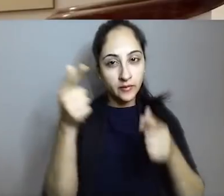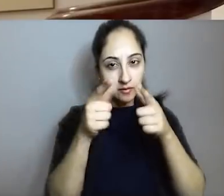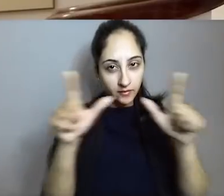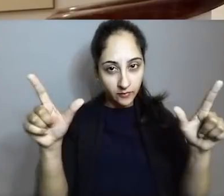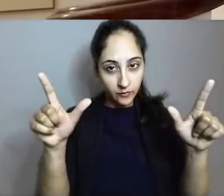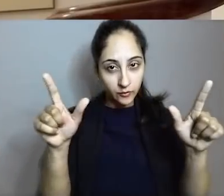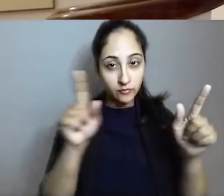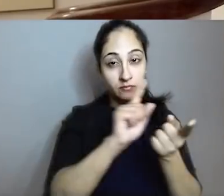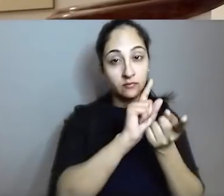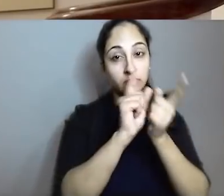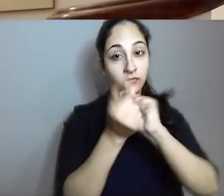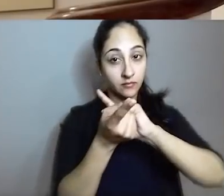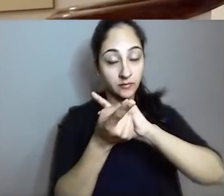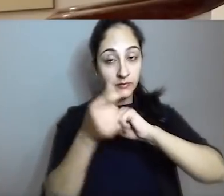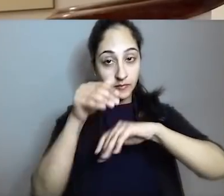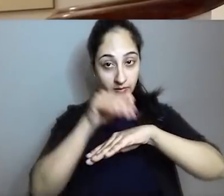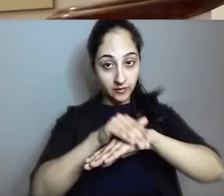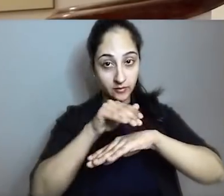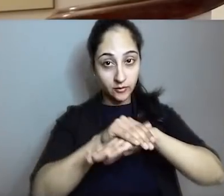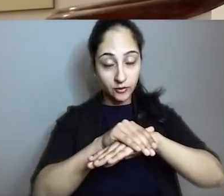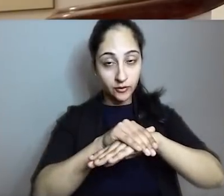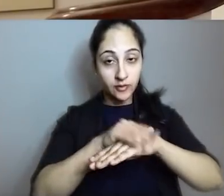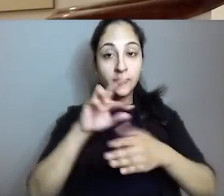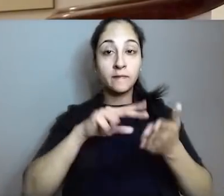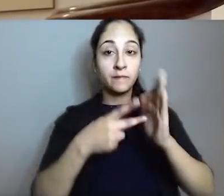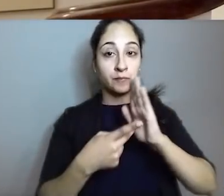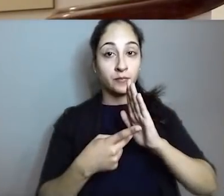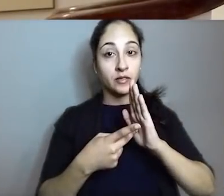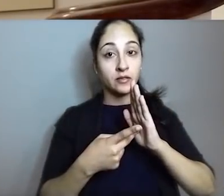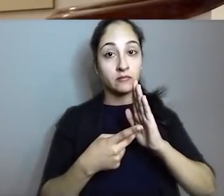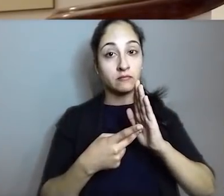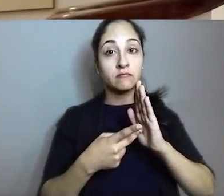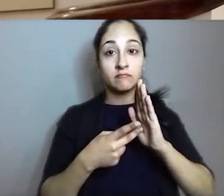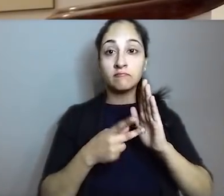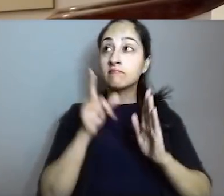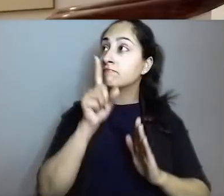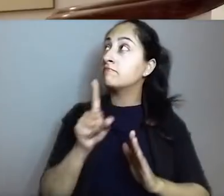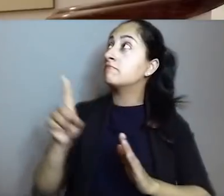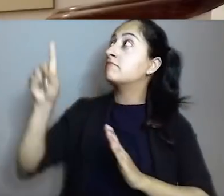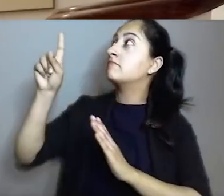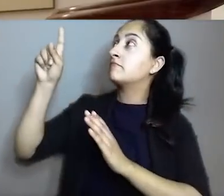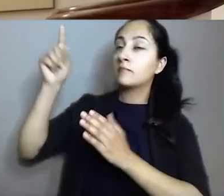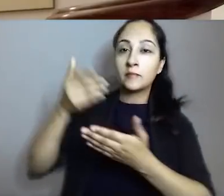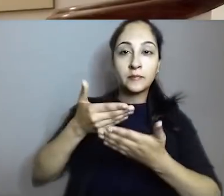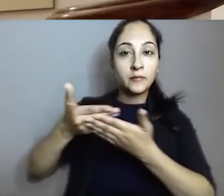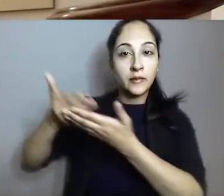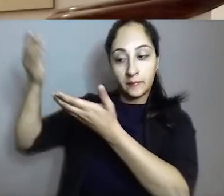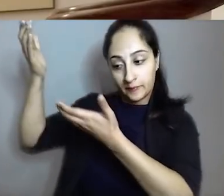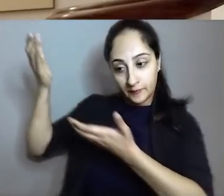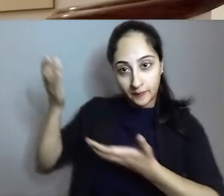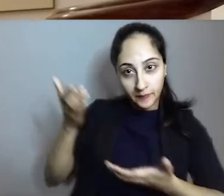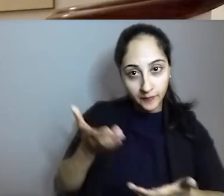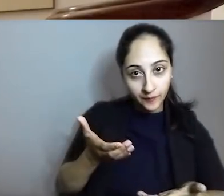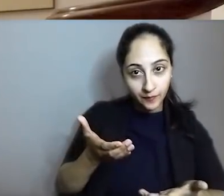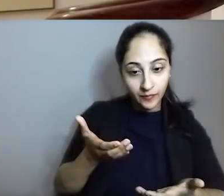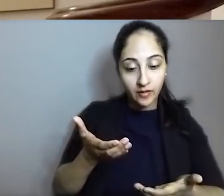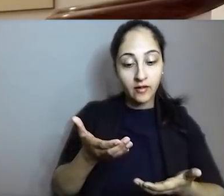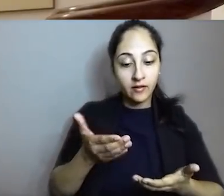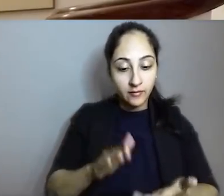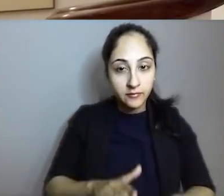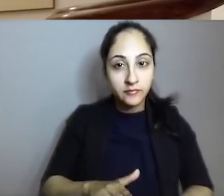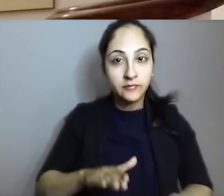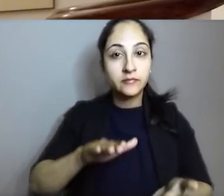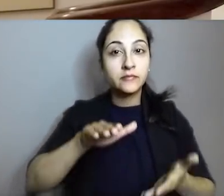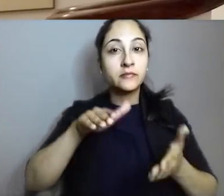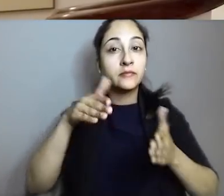Inna illahi wa inna lillahi raji'un, which means from Allah we have come and to